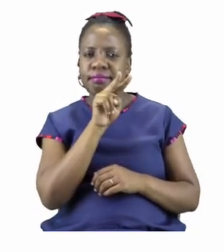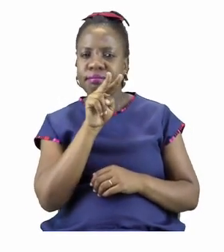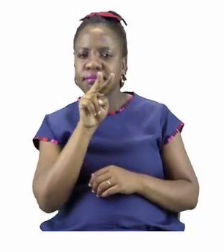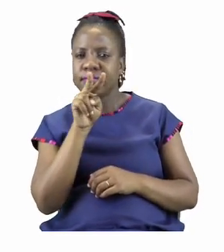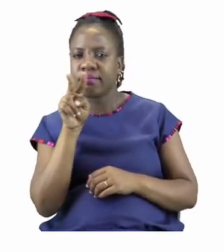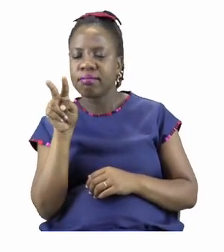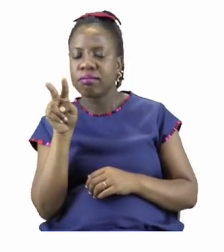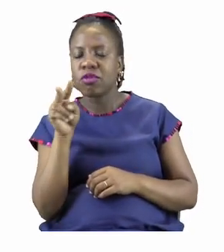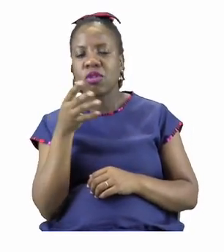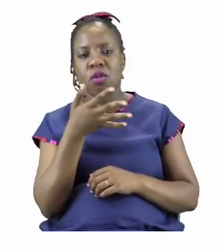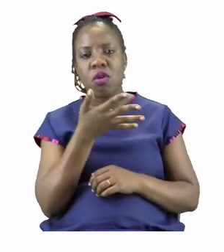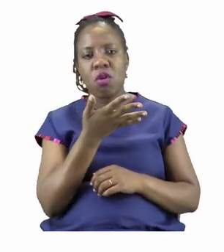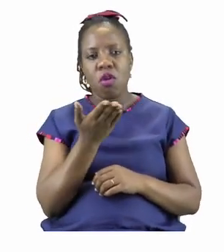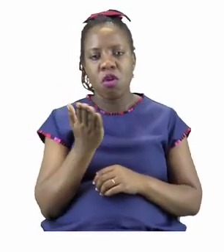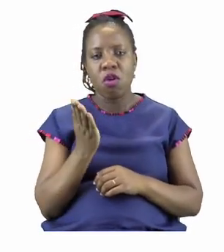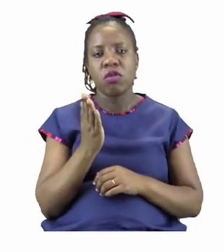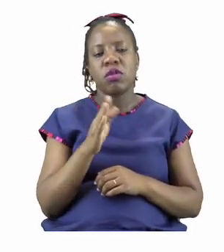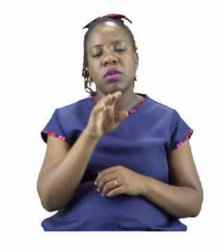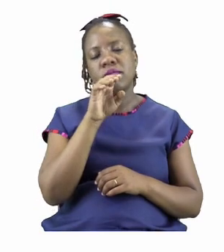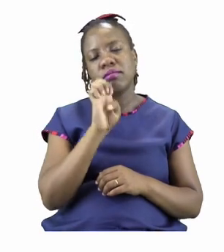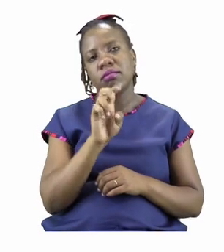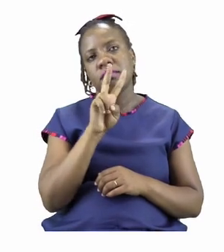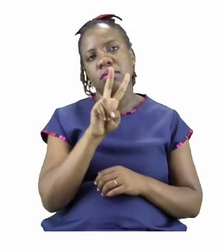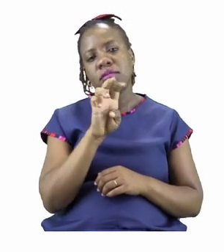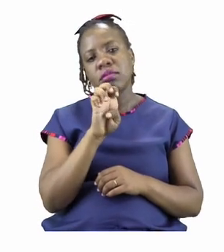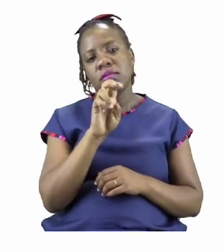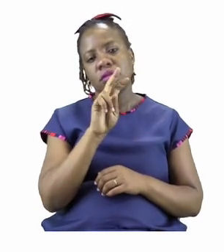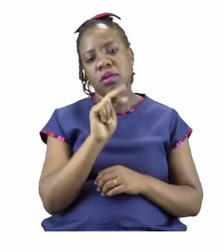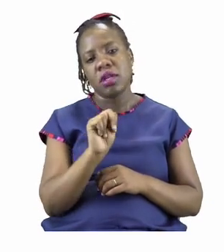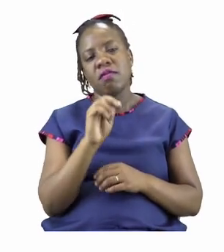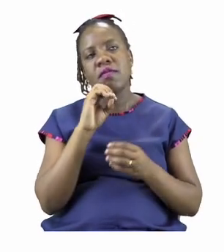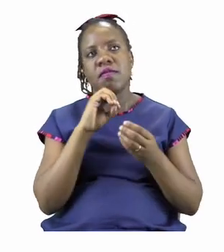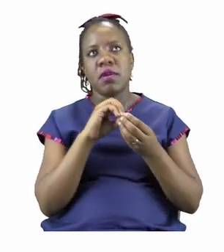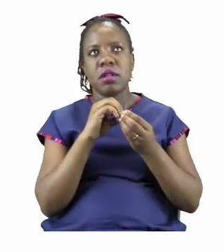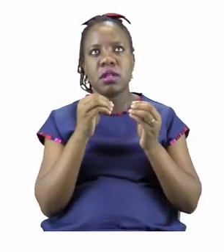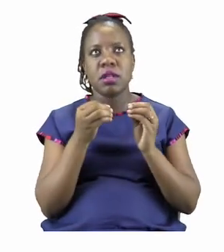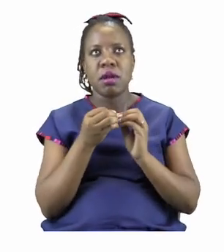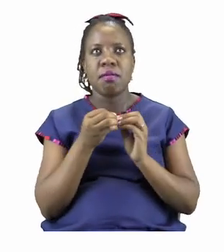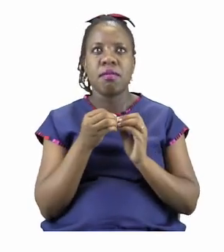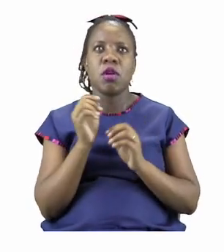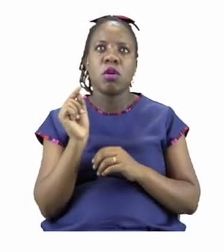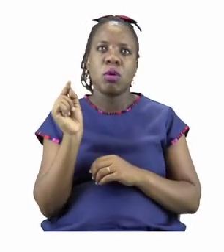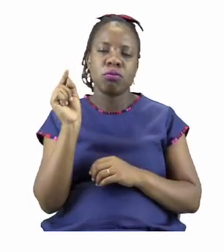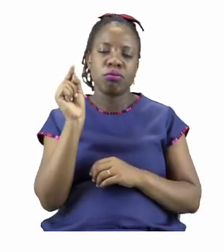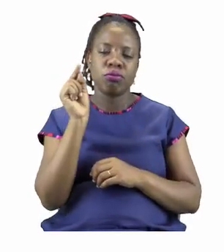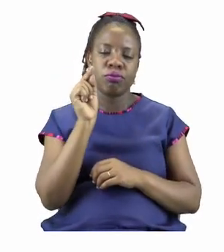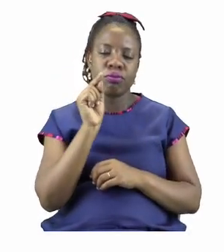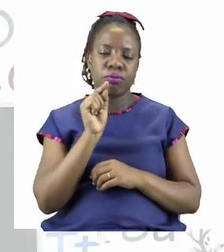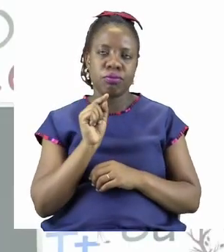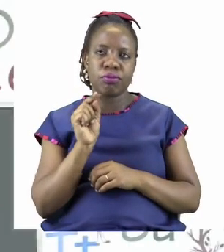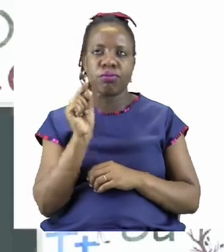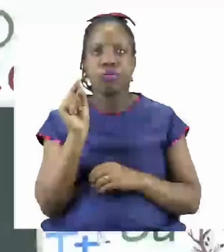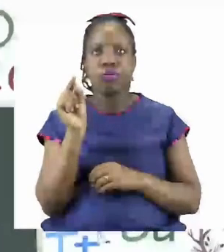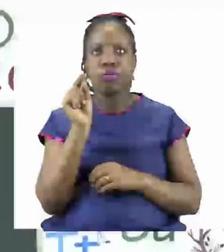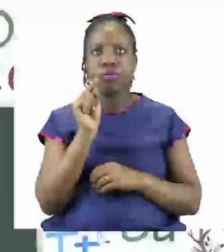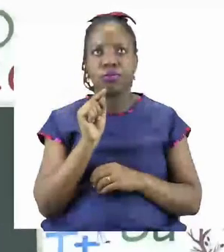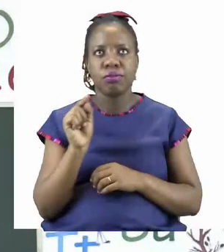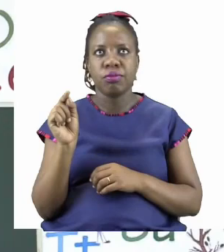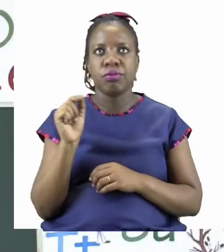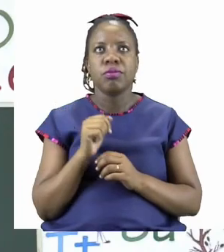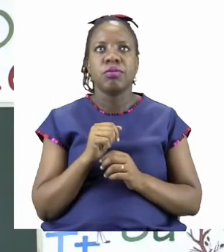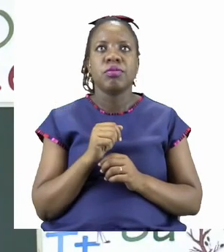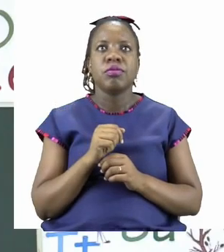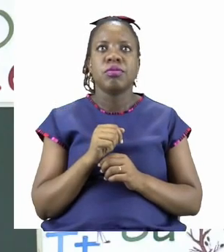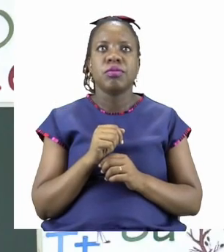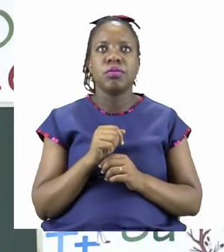even numbers, then you must go ahead and circle them. Now on the board I wrote the list down. So here